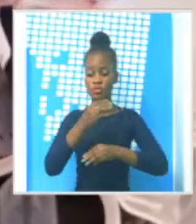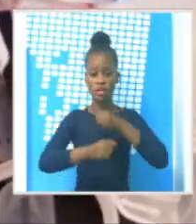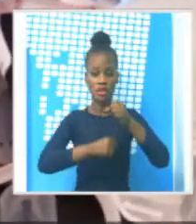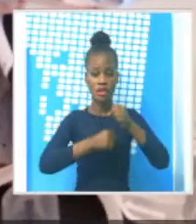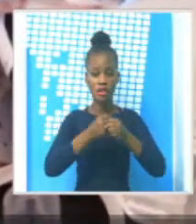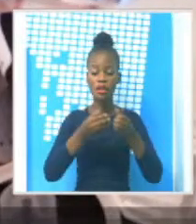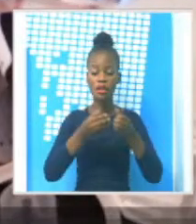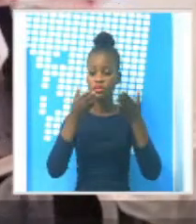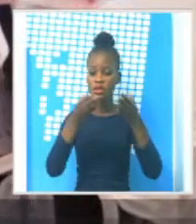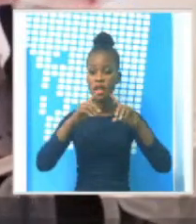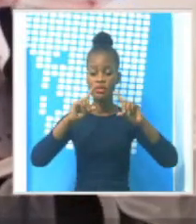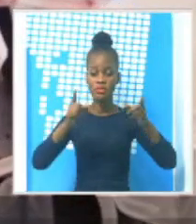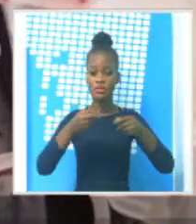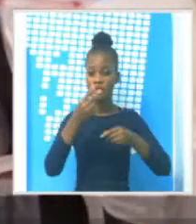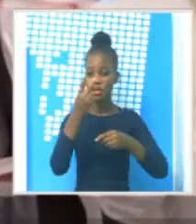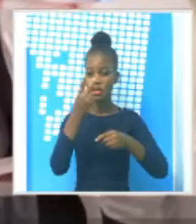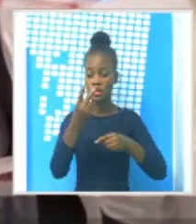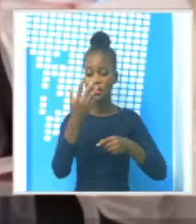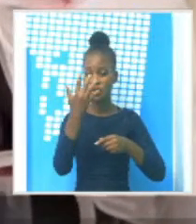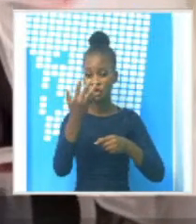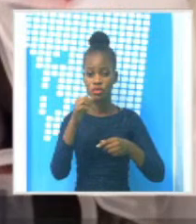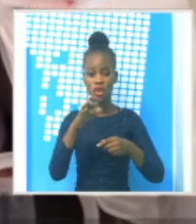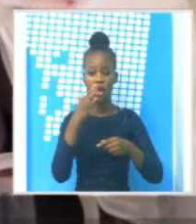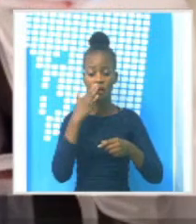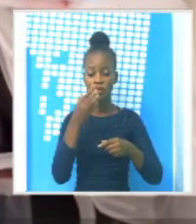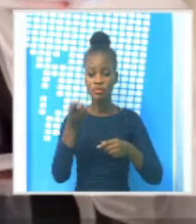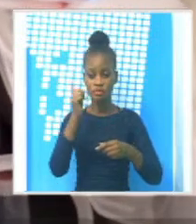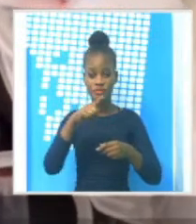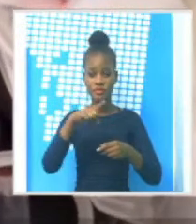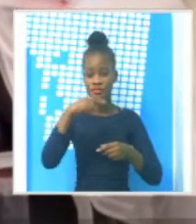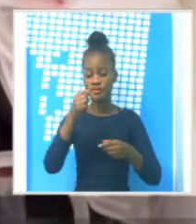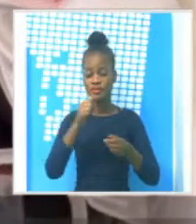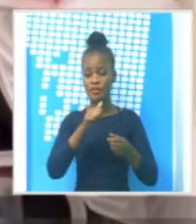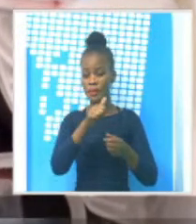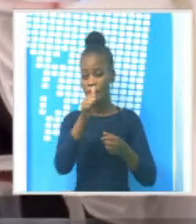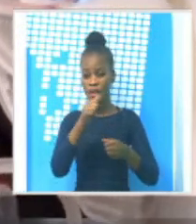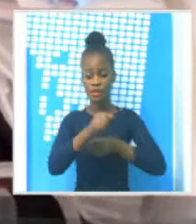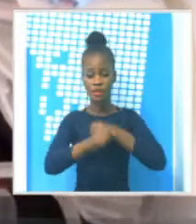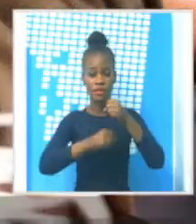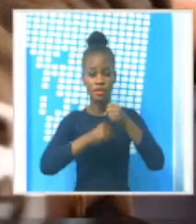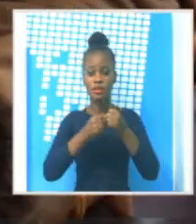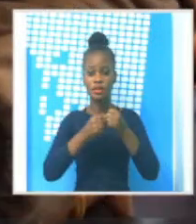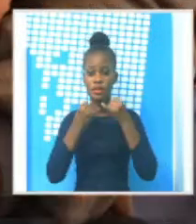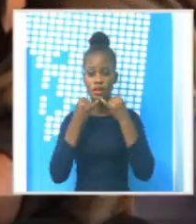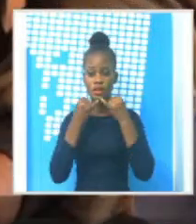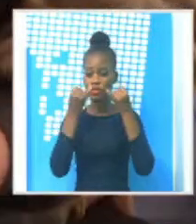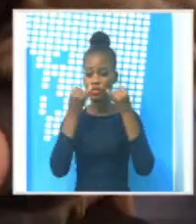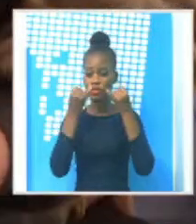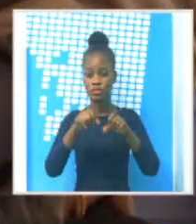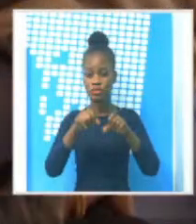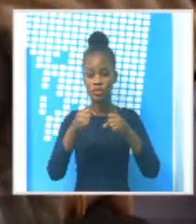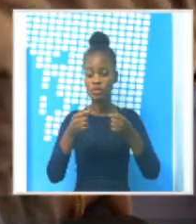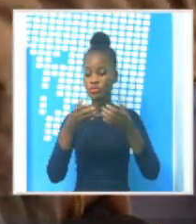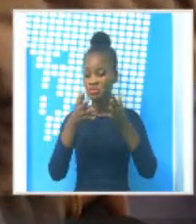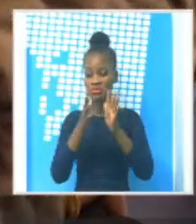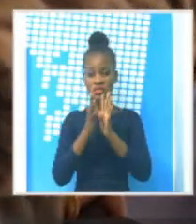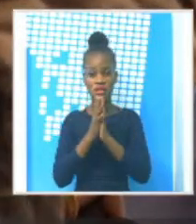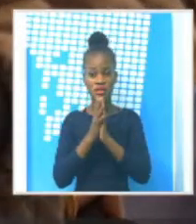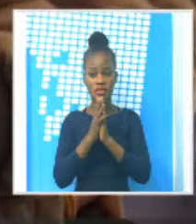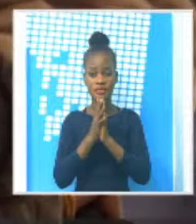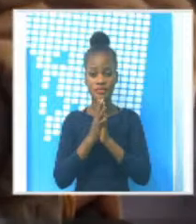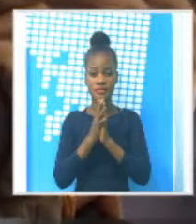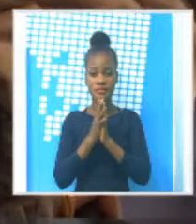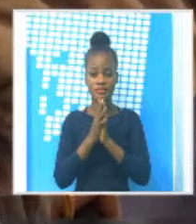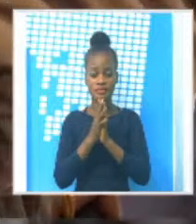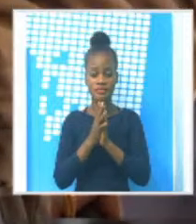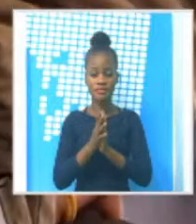Despite this, only 250 units are collected each year, leaving a significant shortfall. Pedson